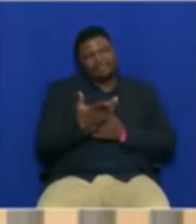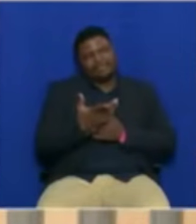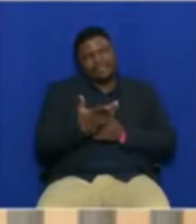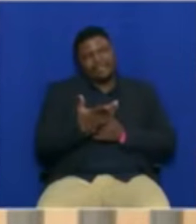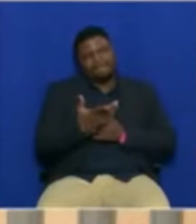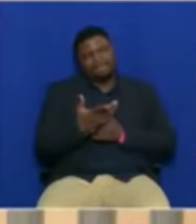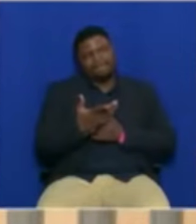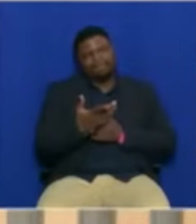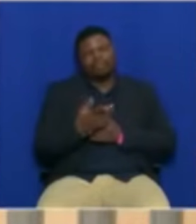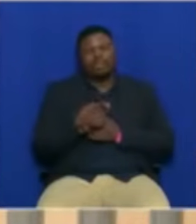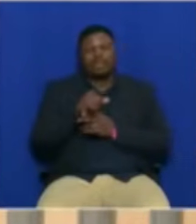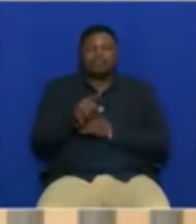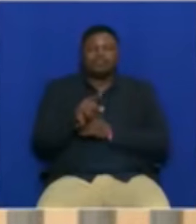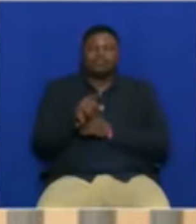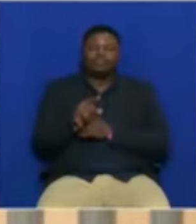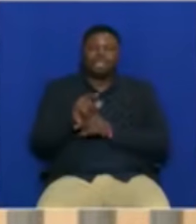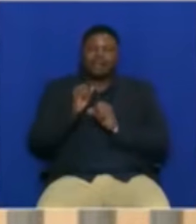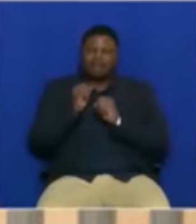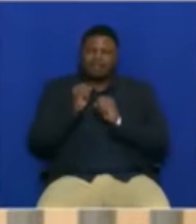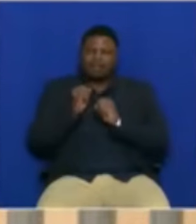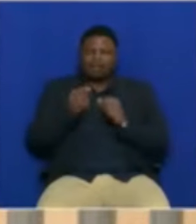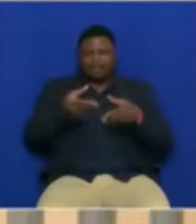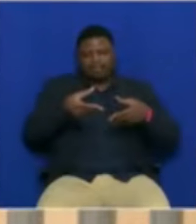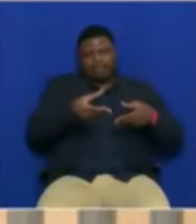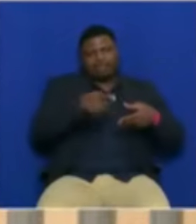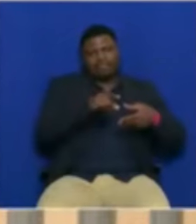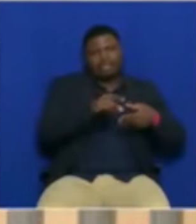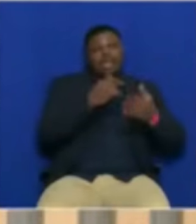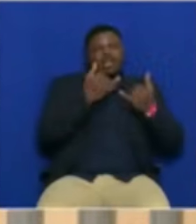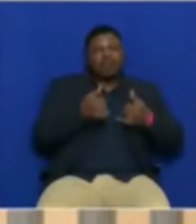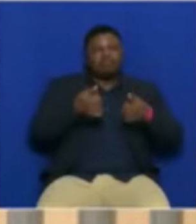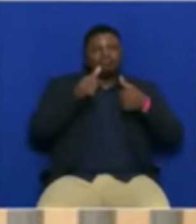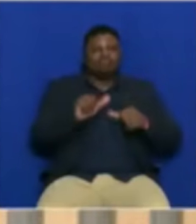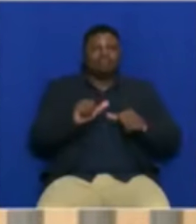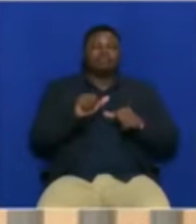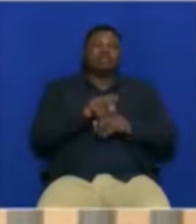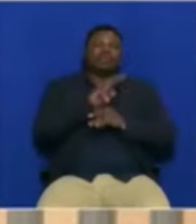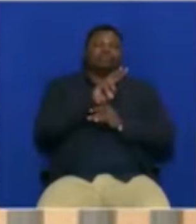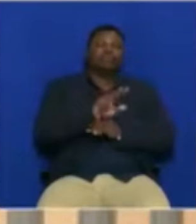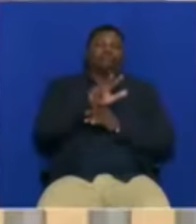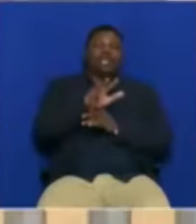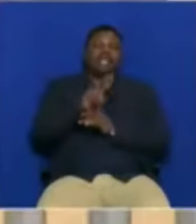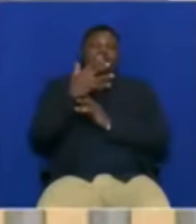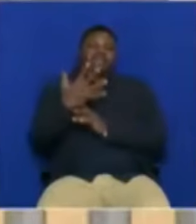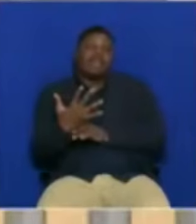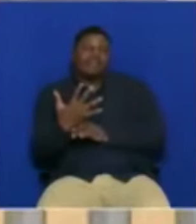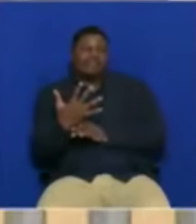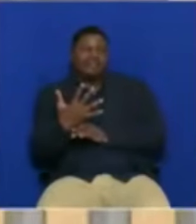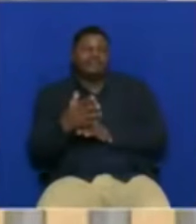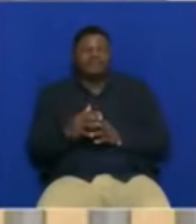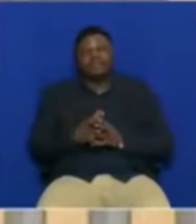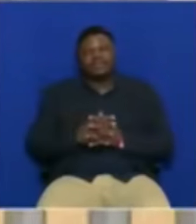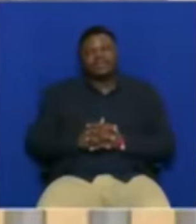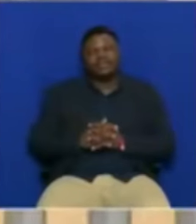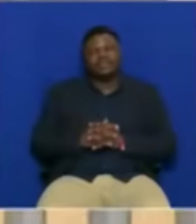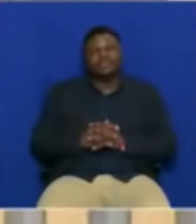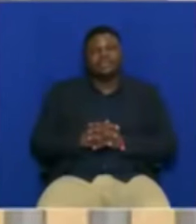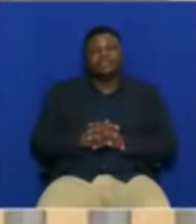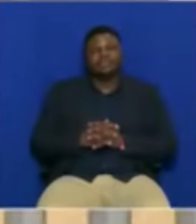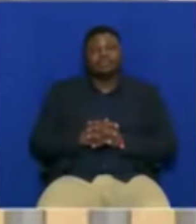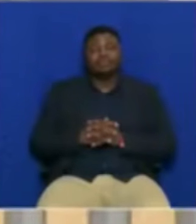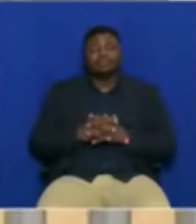285. And It starts at 285, this